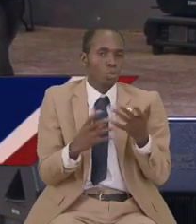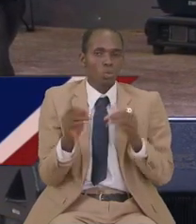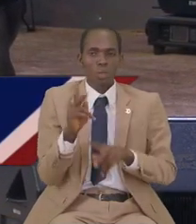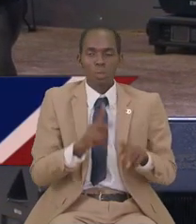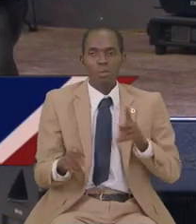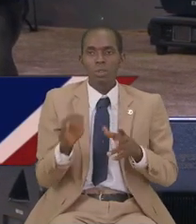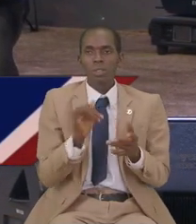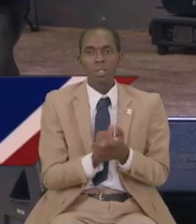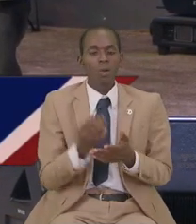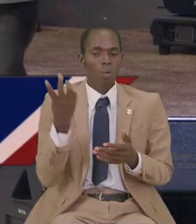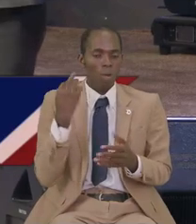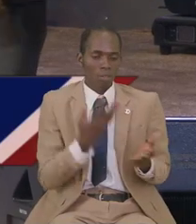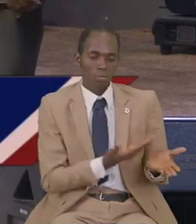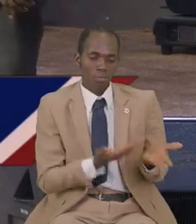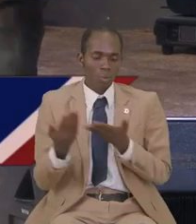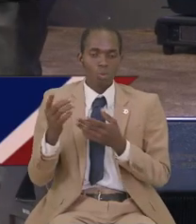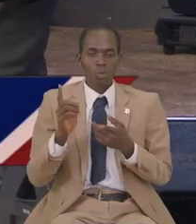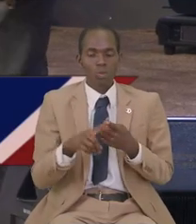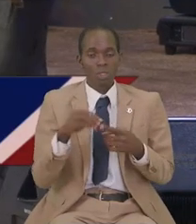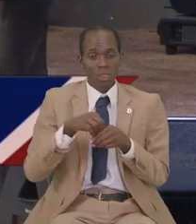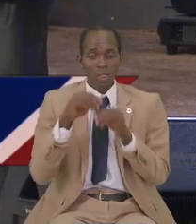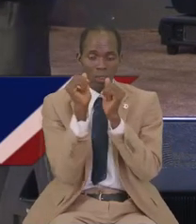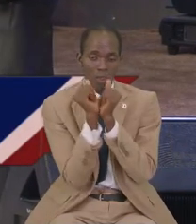carried away to captivity in the